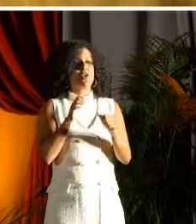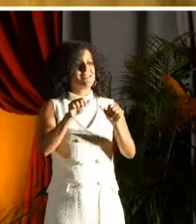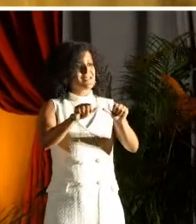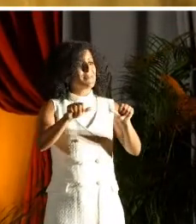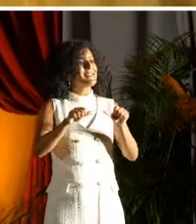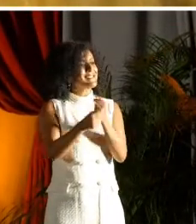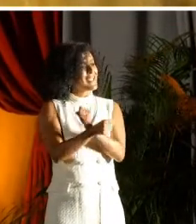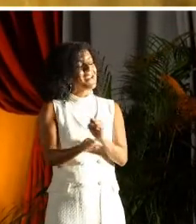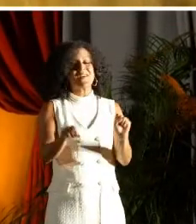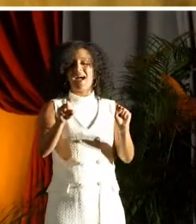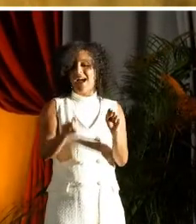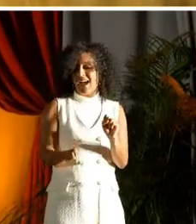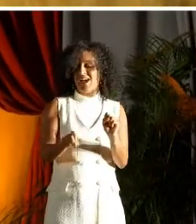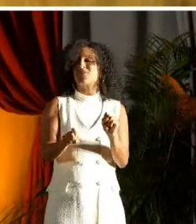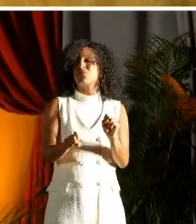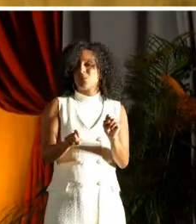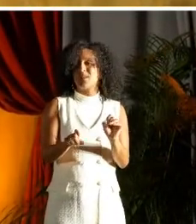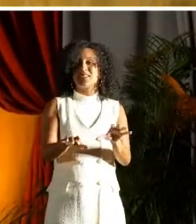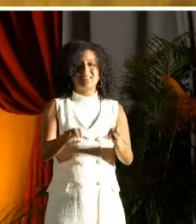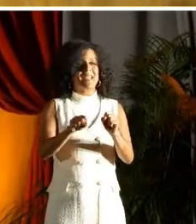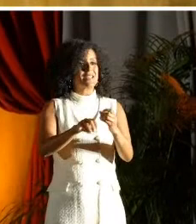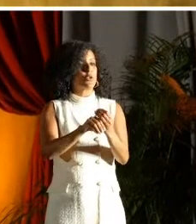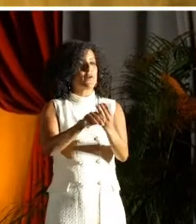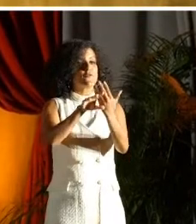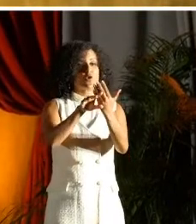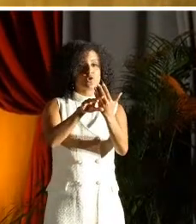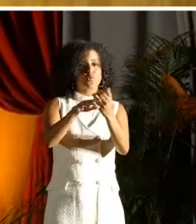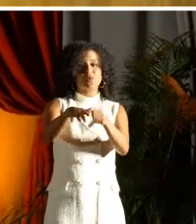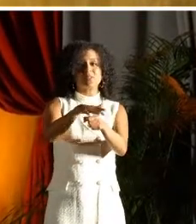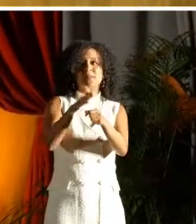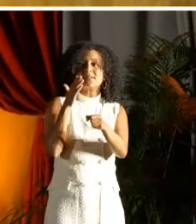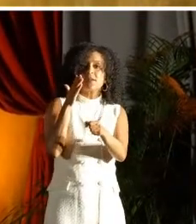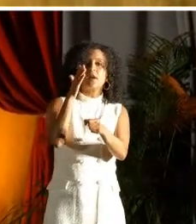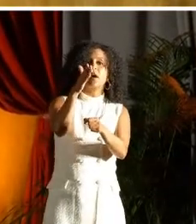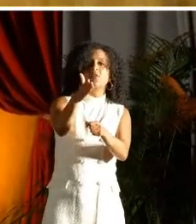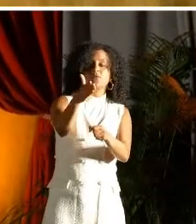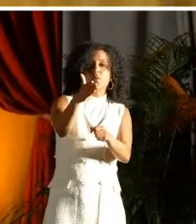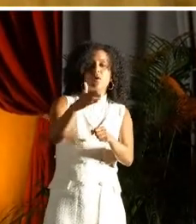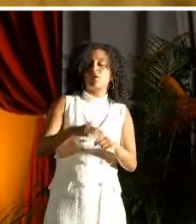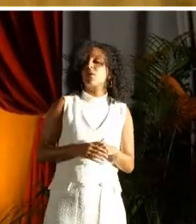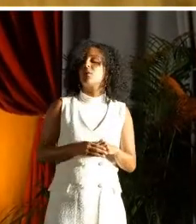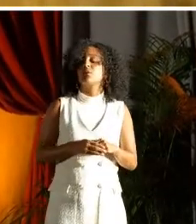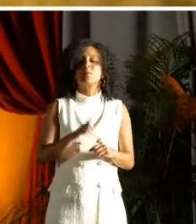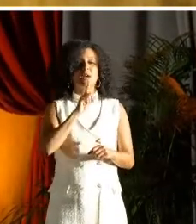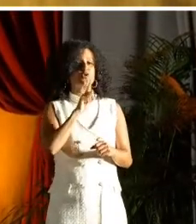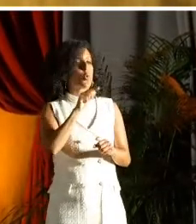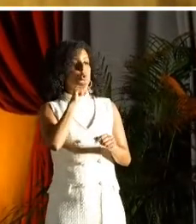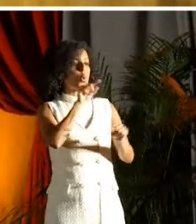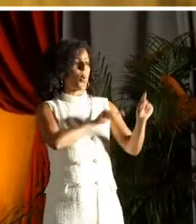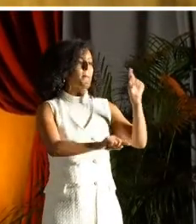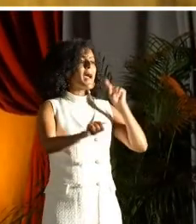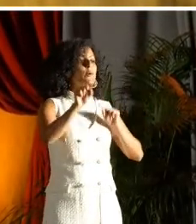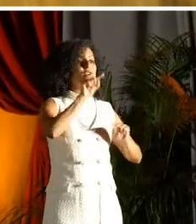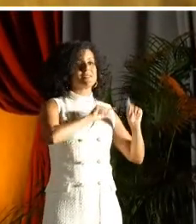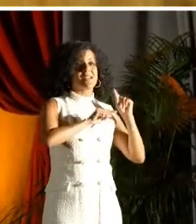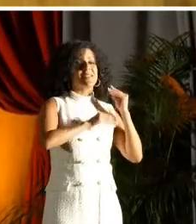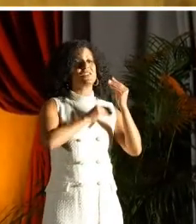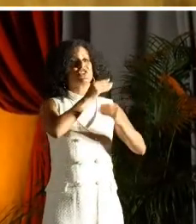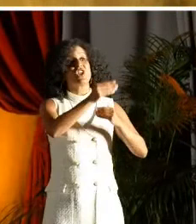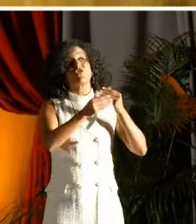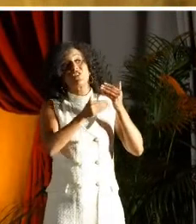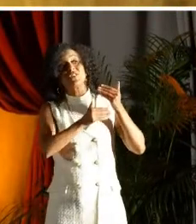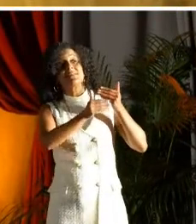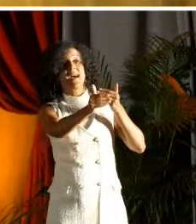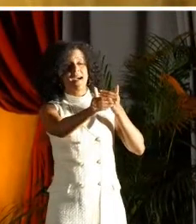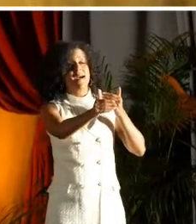safe have to be taken into the virtual spaces of tomorrow to make sure that we do not go backwards and that the generations ahead